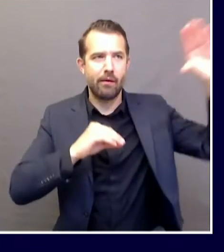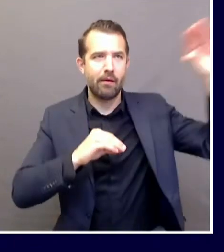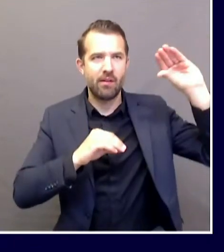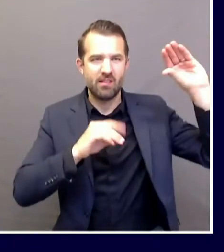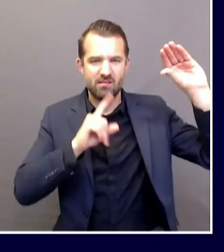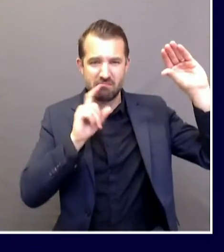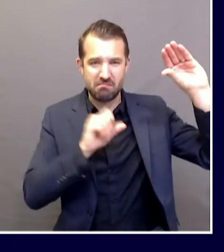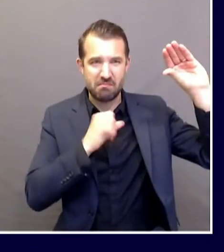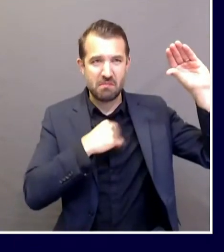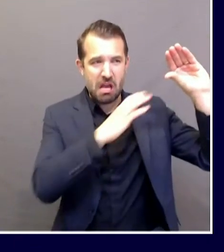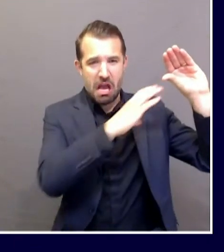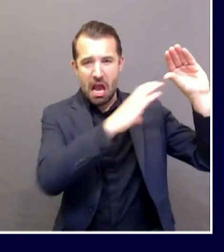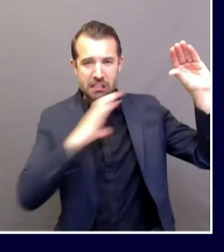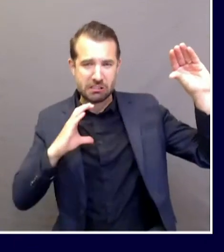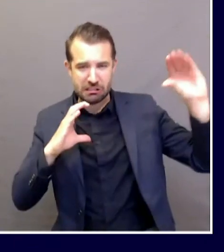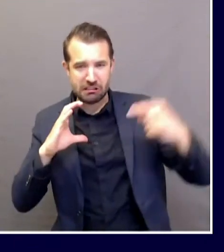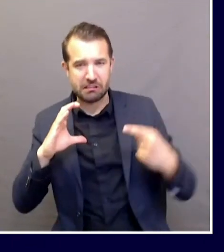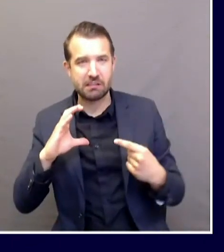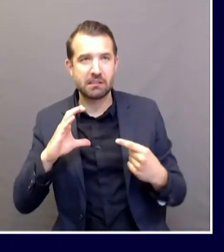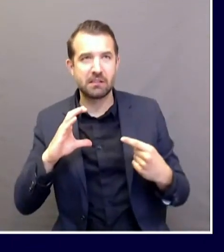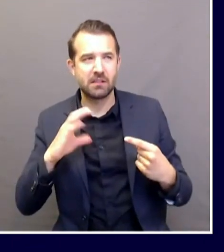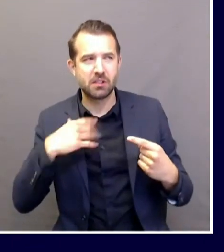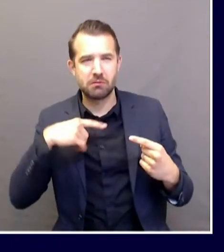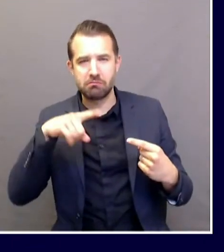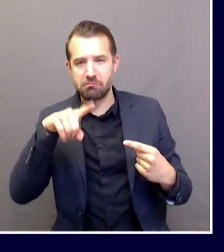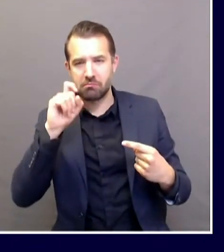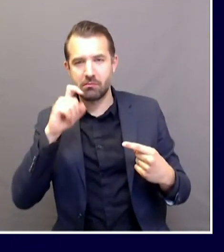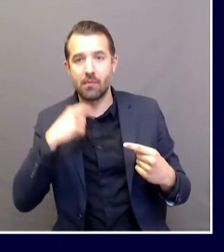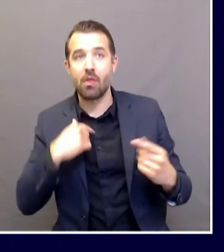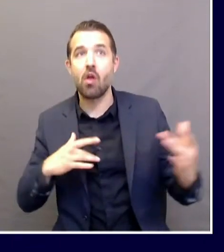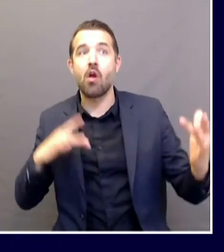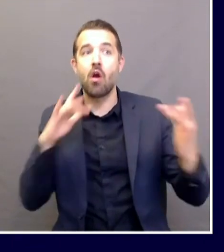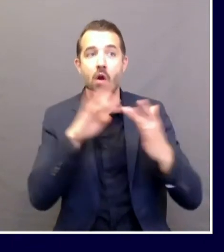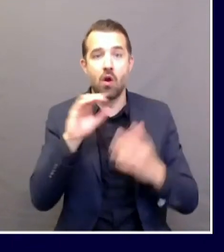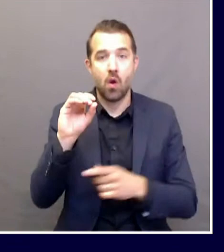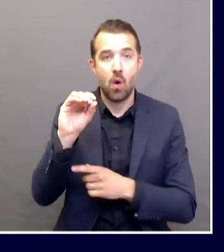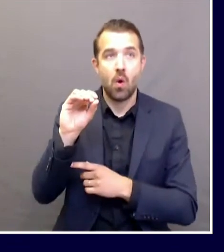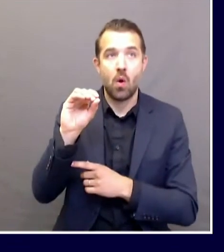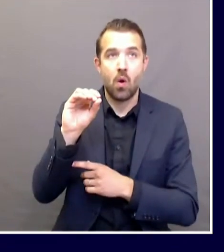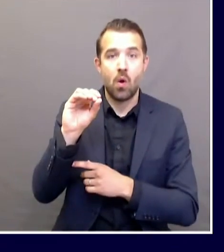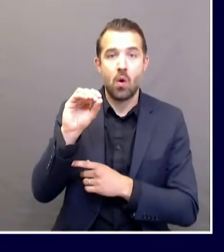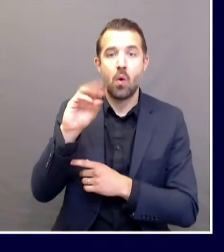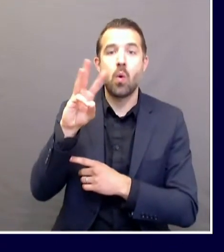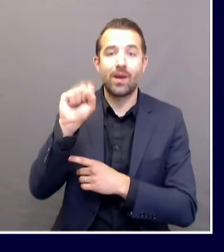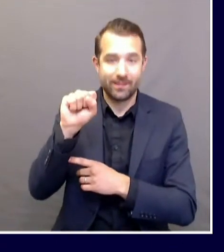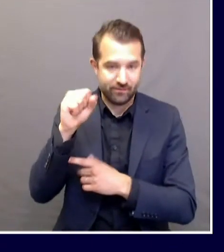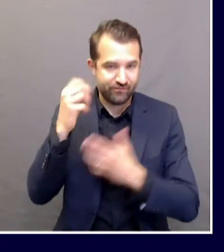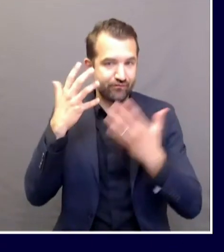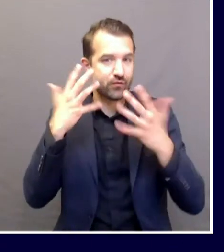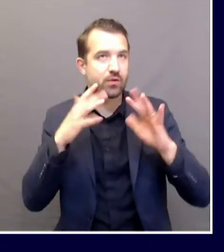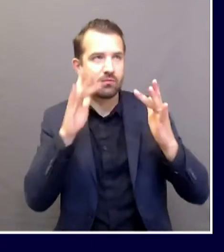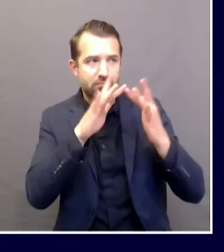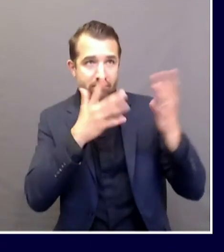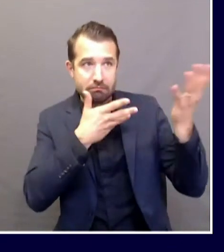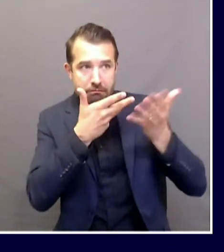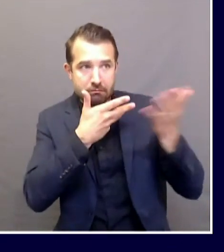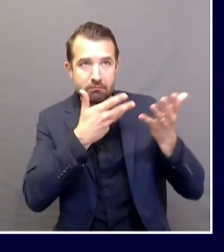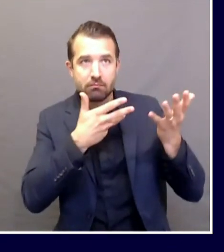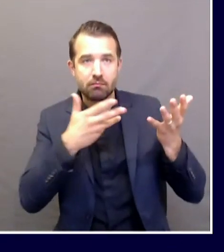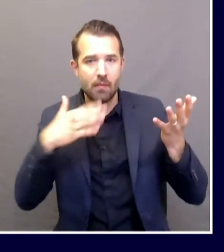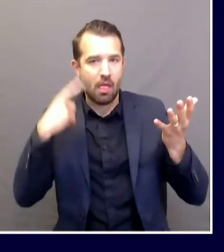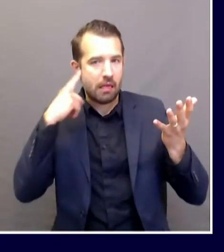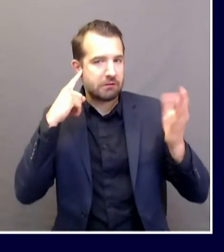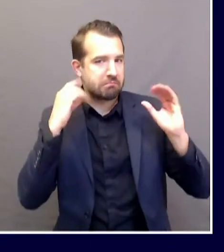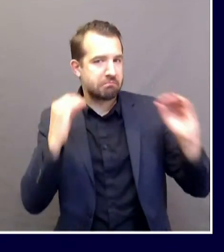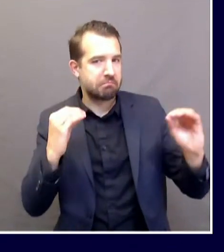that. I don't think we've heard back yet, but I'm not sure why there's a discrepancy there. But you're right. We're getting a high